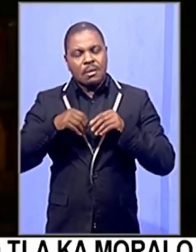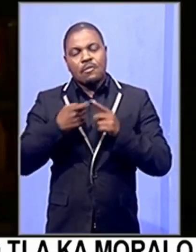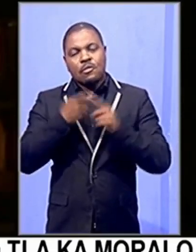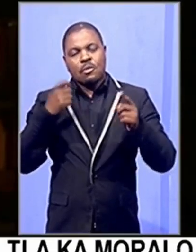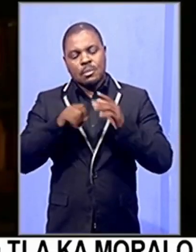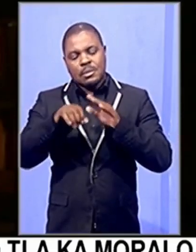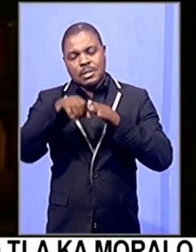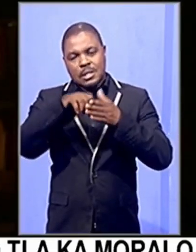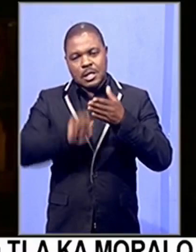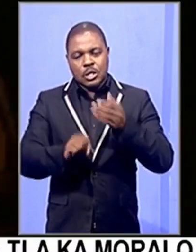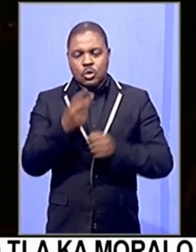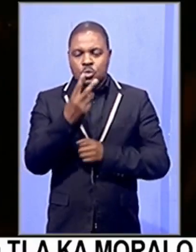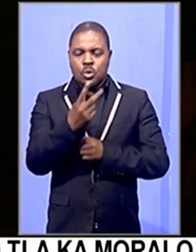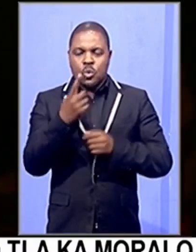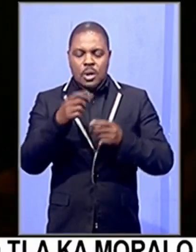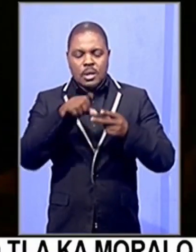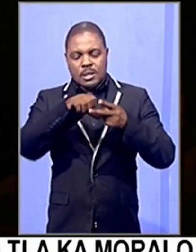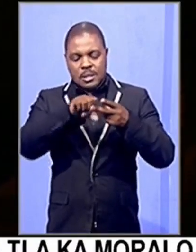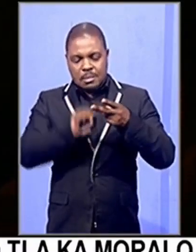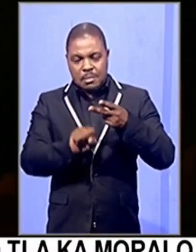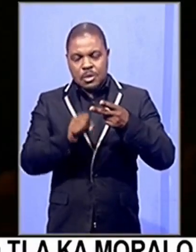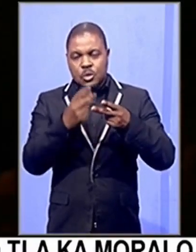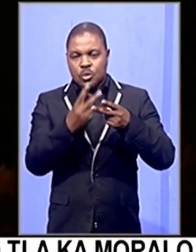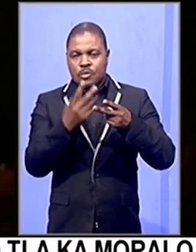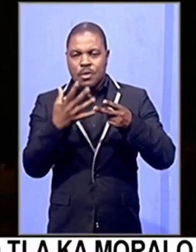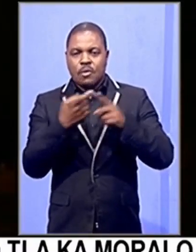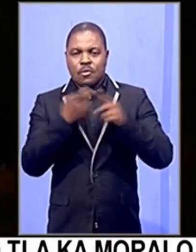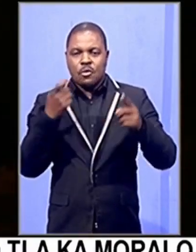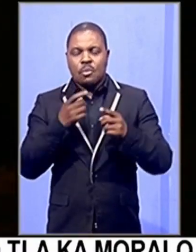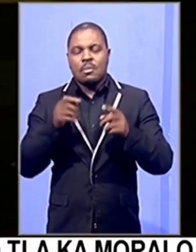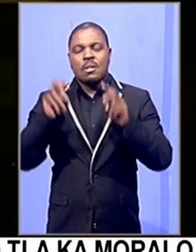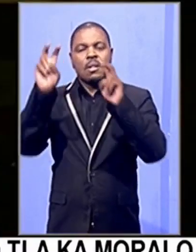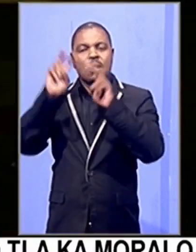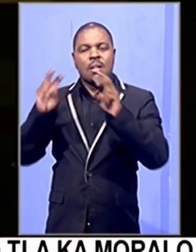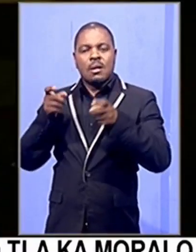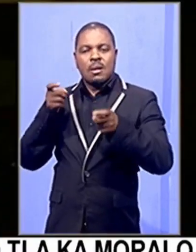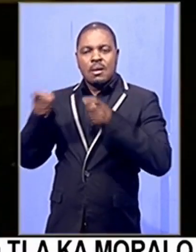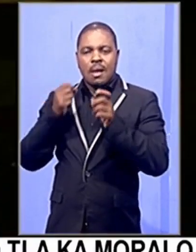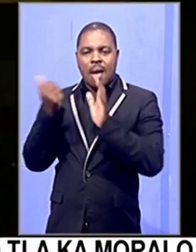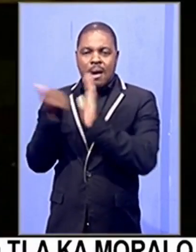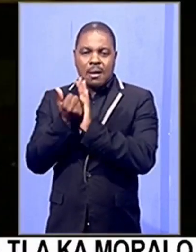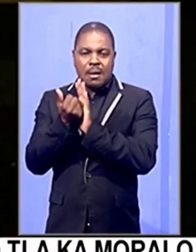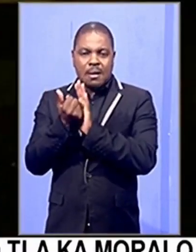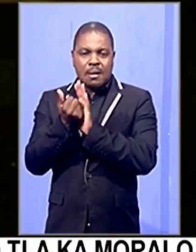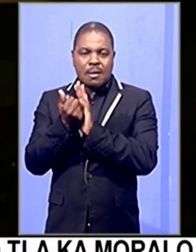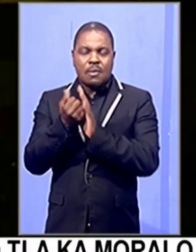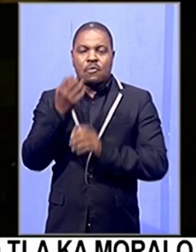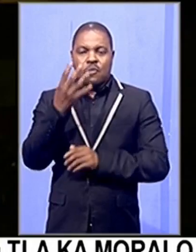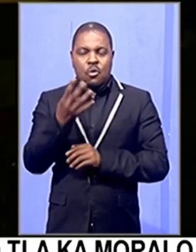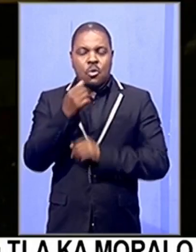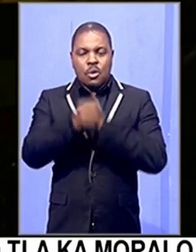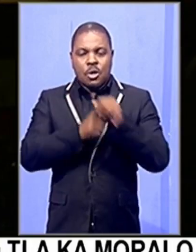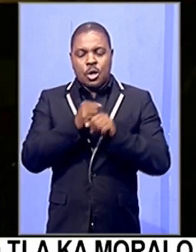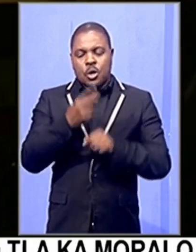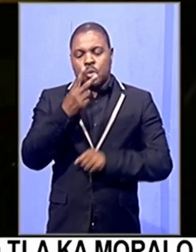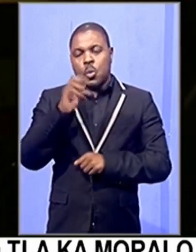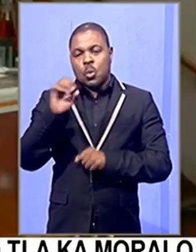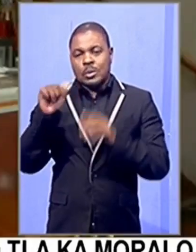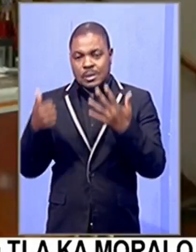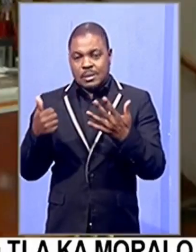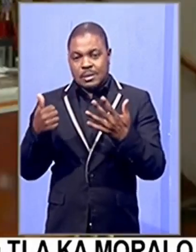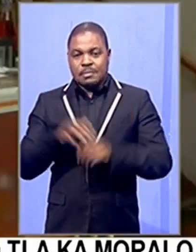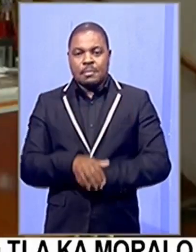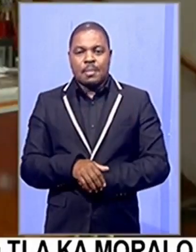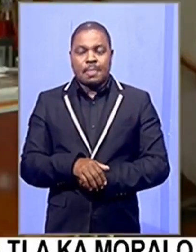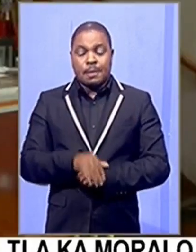Section 21, subsection 5 of the Electricity Regulation Act 4 of 2006 to